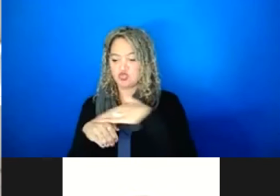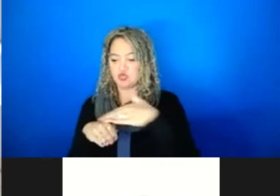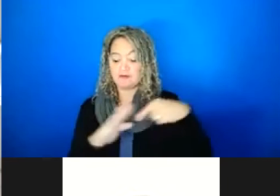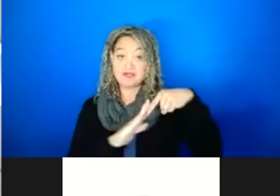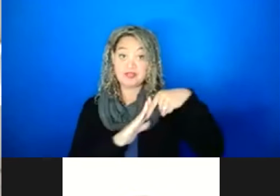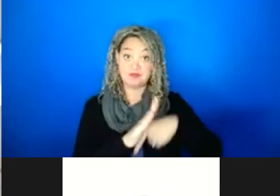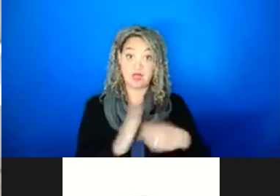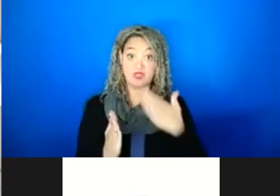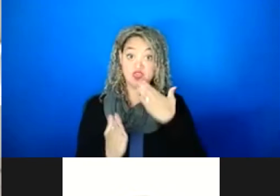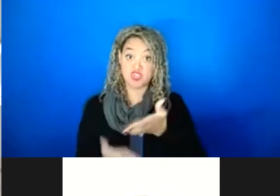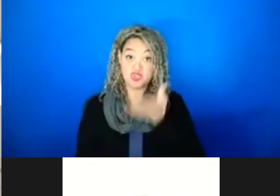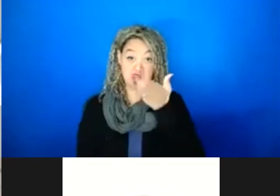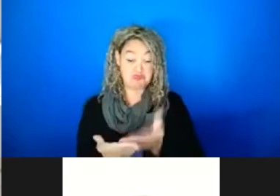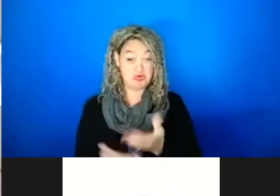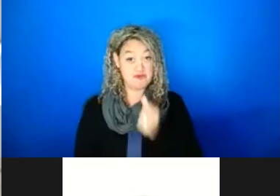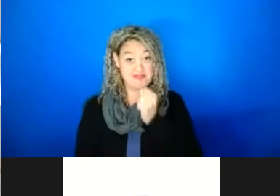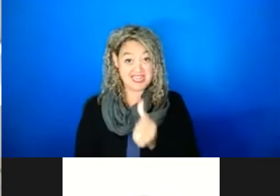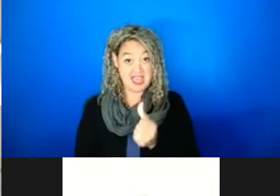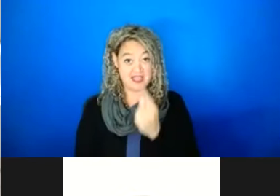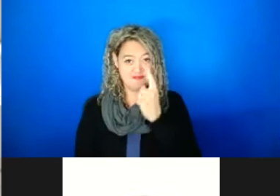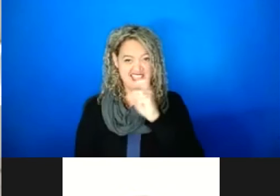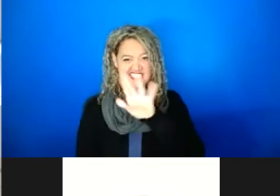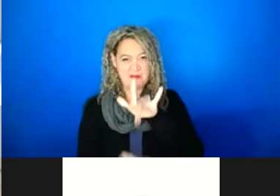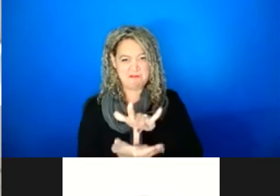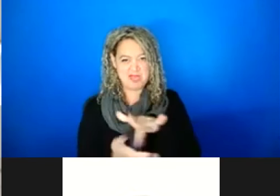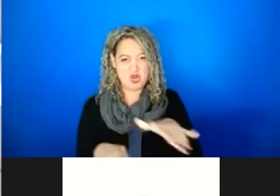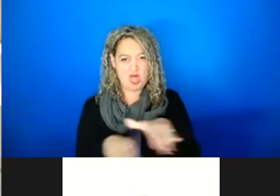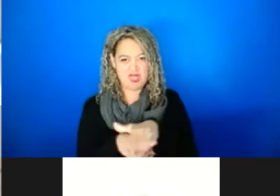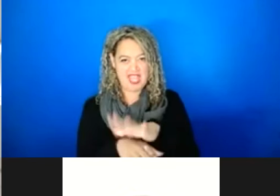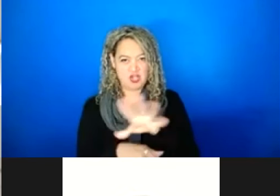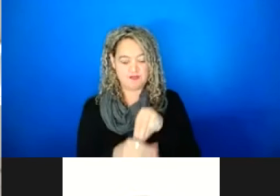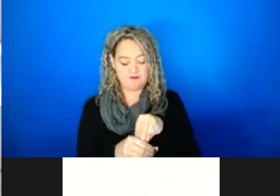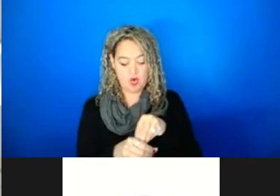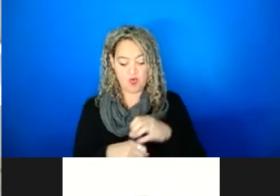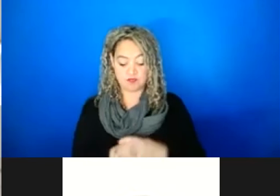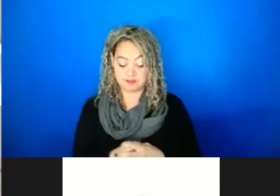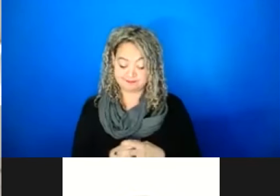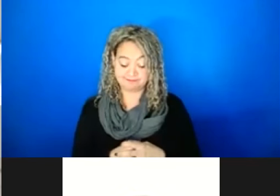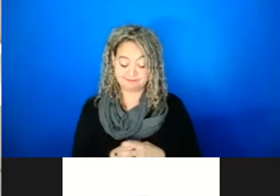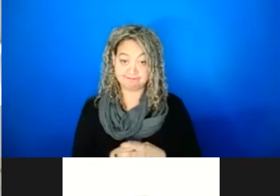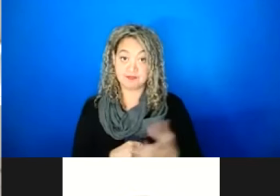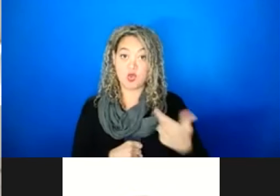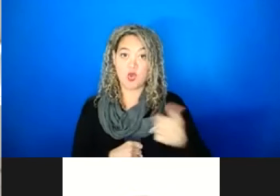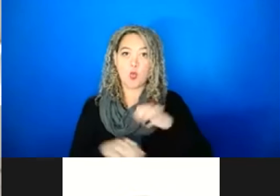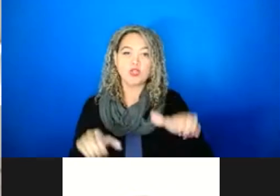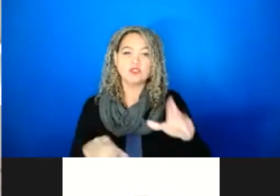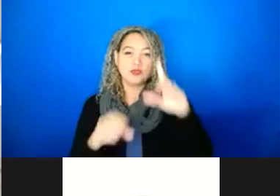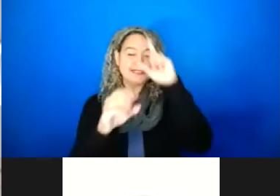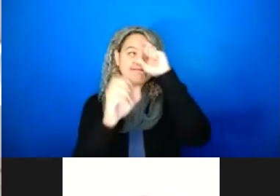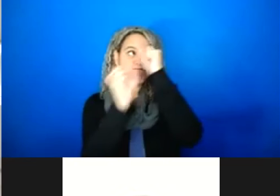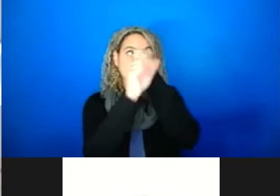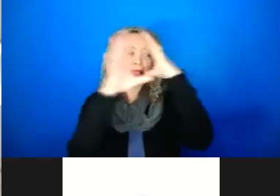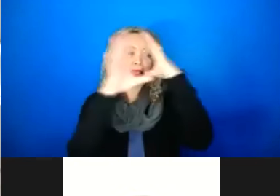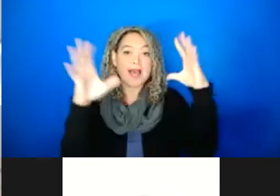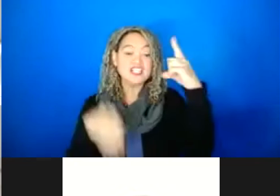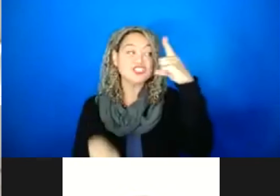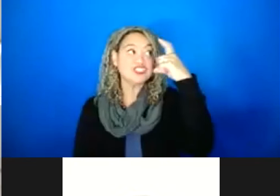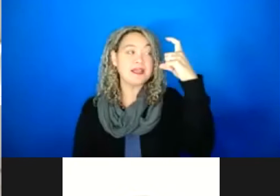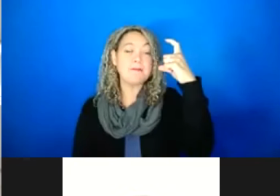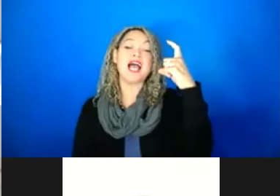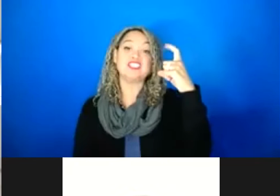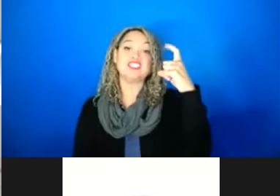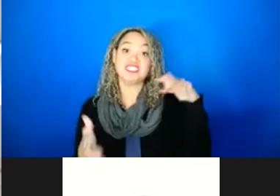that it probably doesn't because middle layers are involved. So we're doing the imagining study